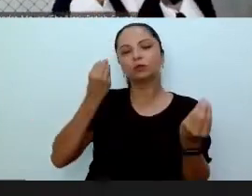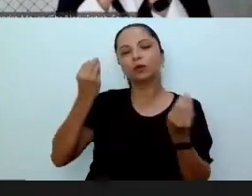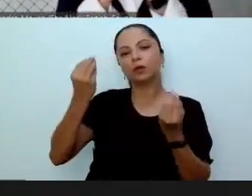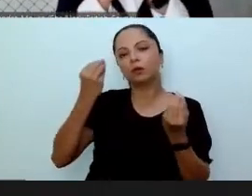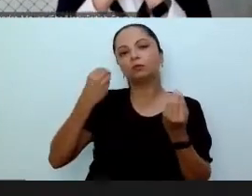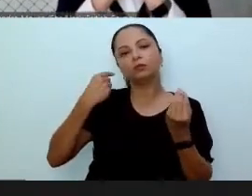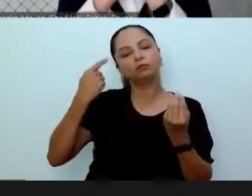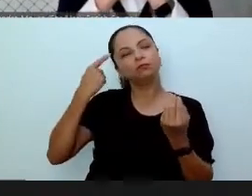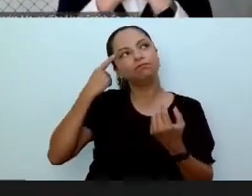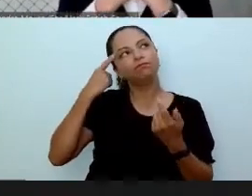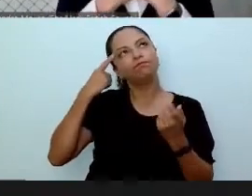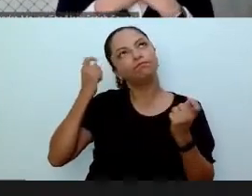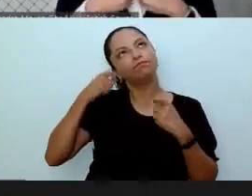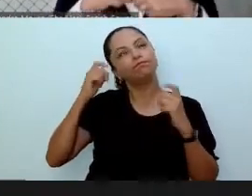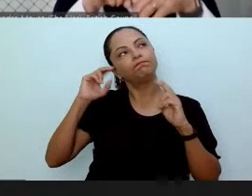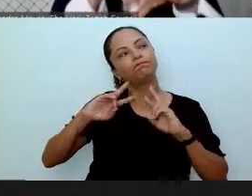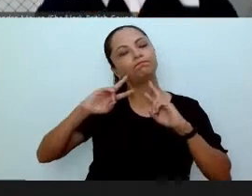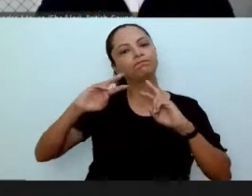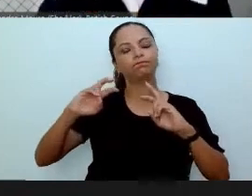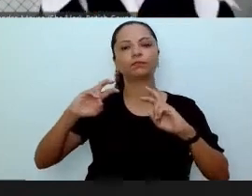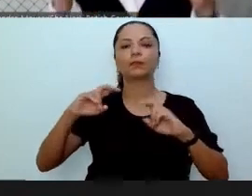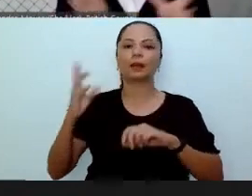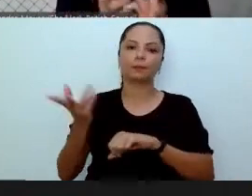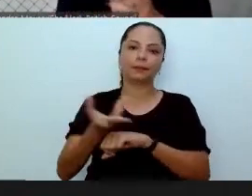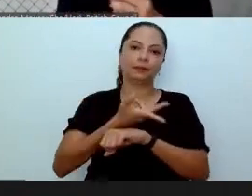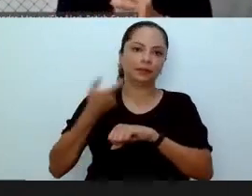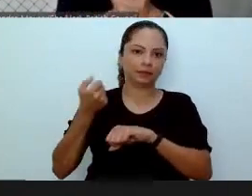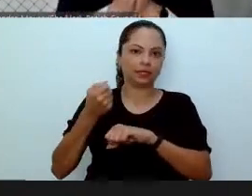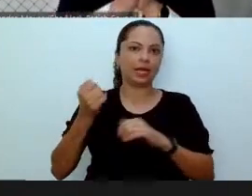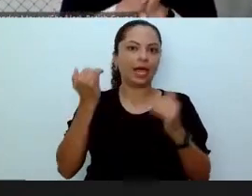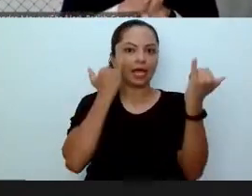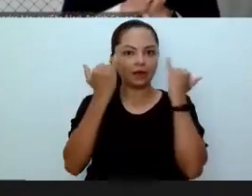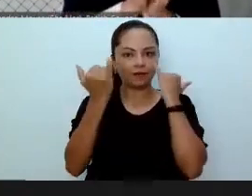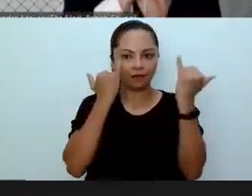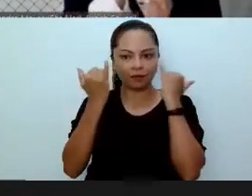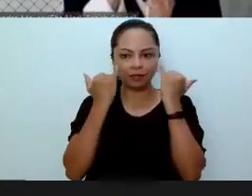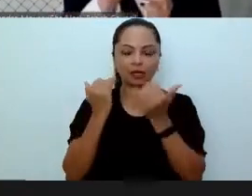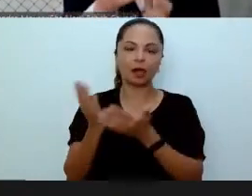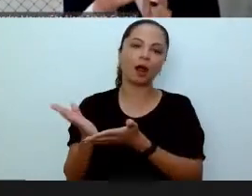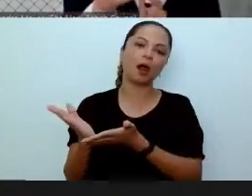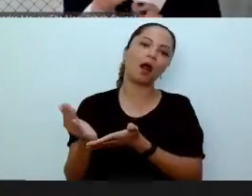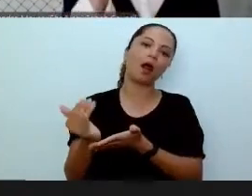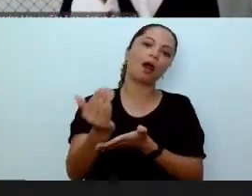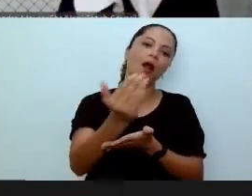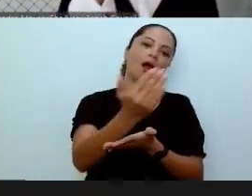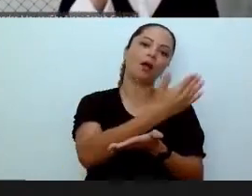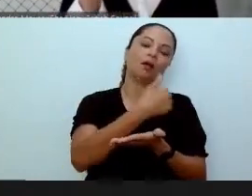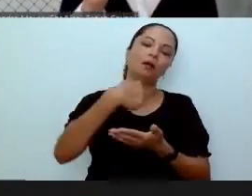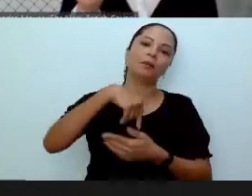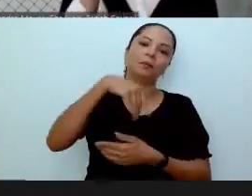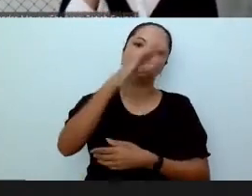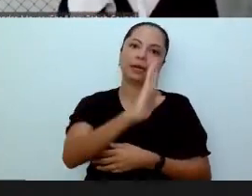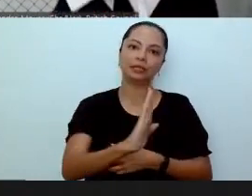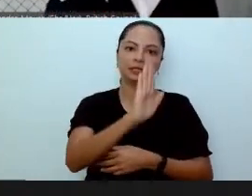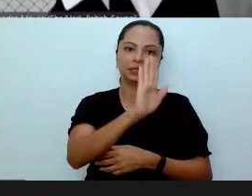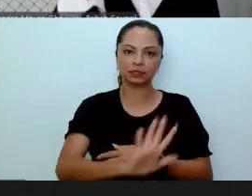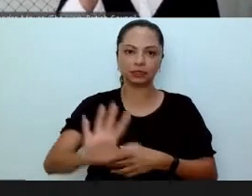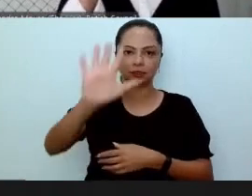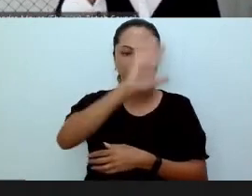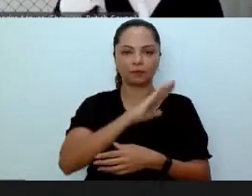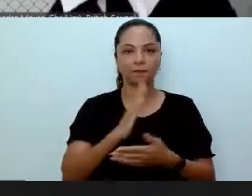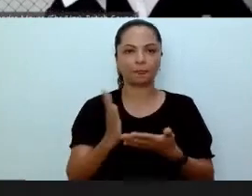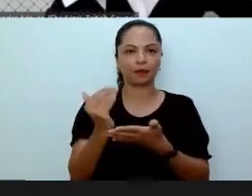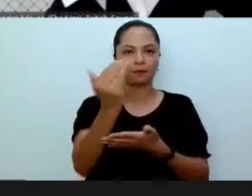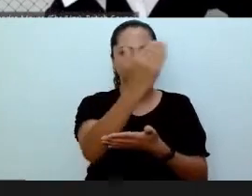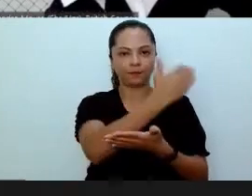going to collect this information all around Brazil. We're going to divide it in 5 questionnaires, one for